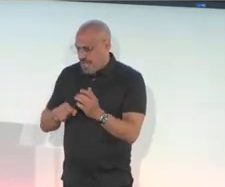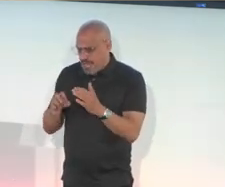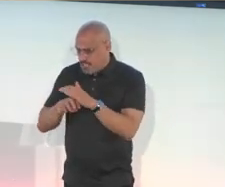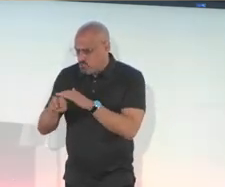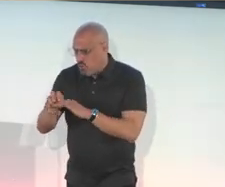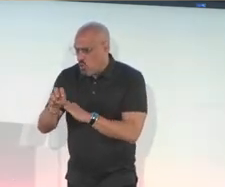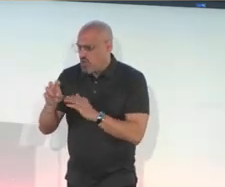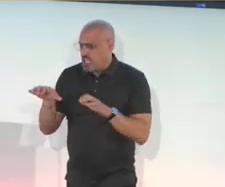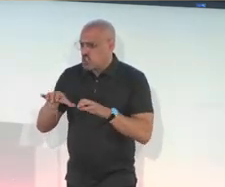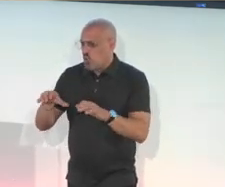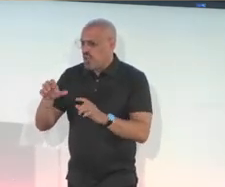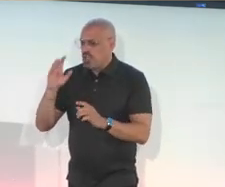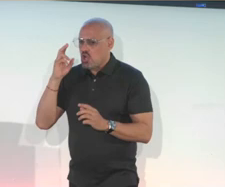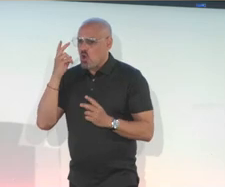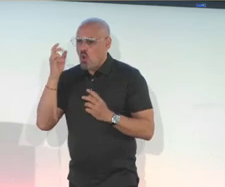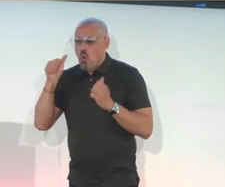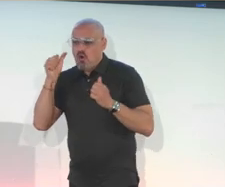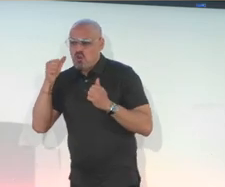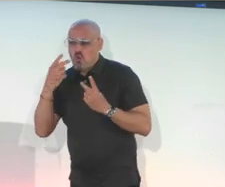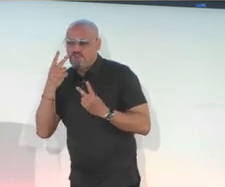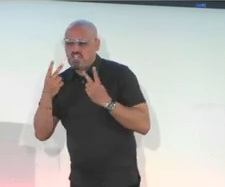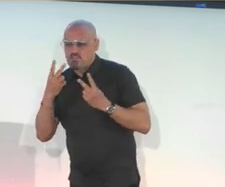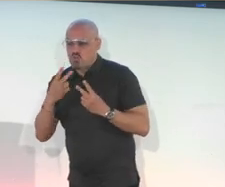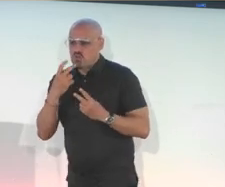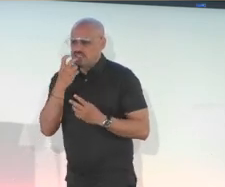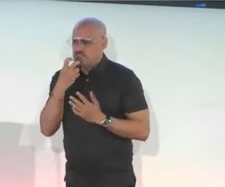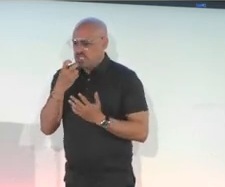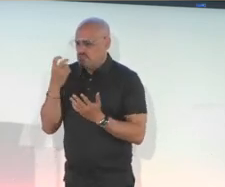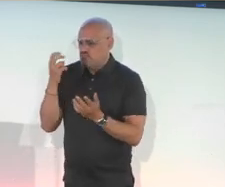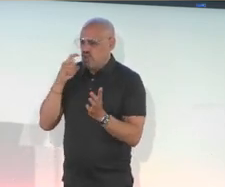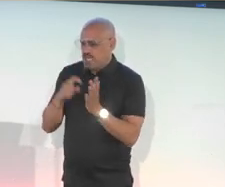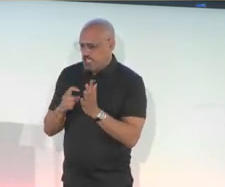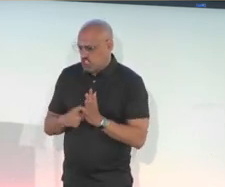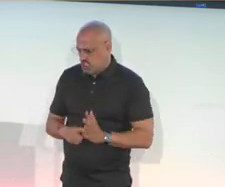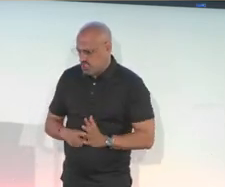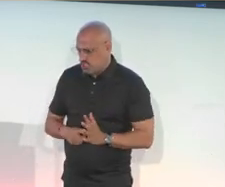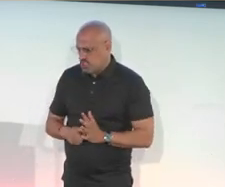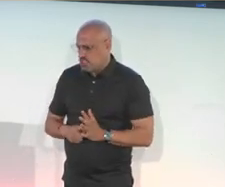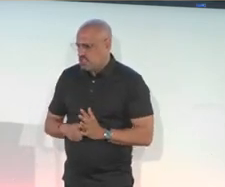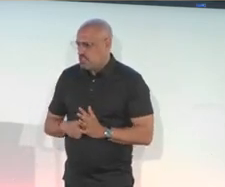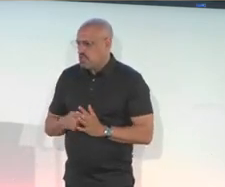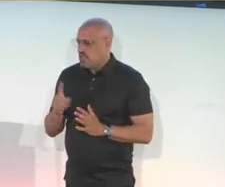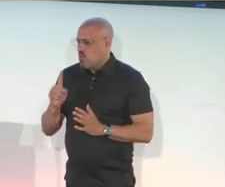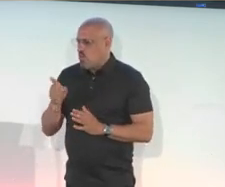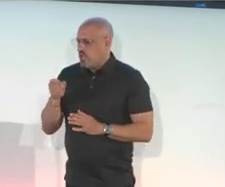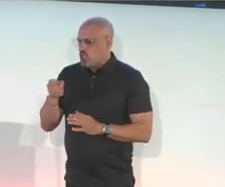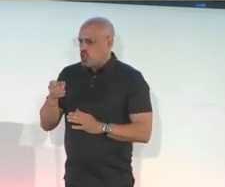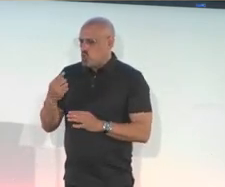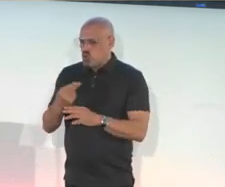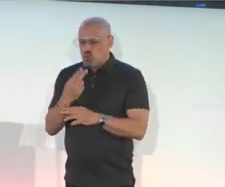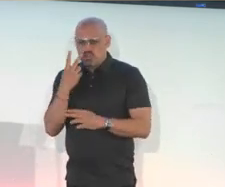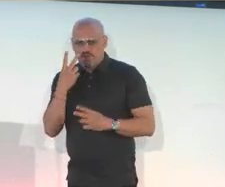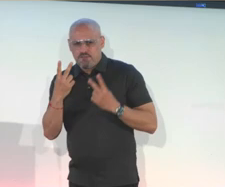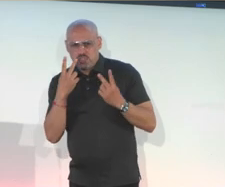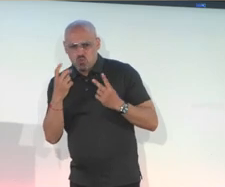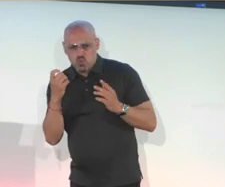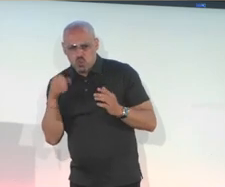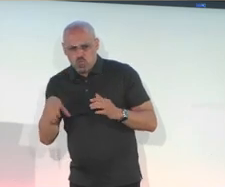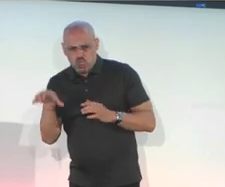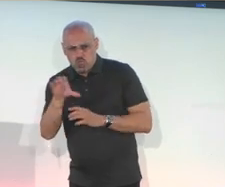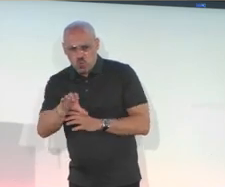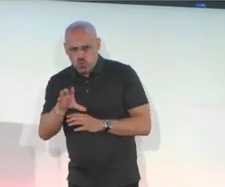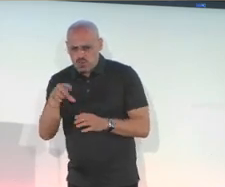is doing audio-visual speech recognition, where you use visual cues